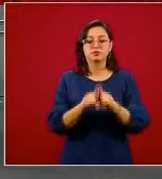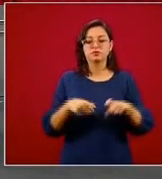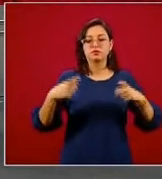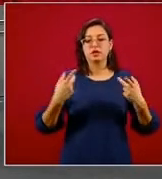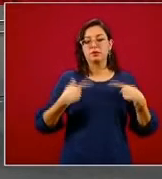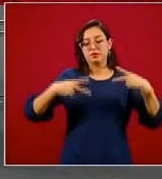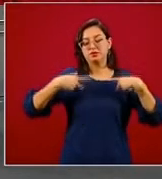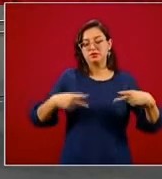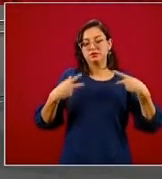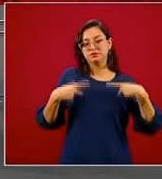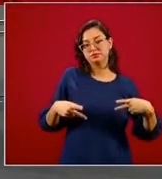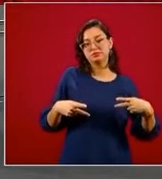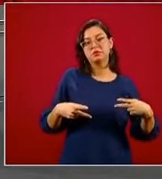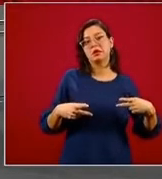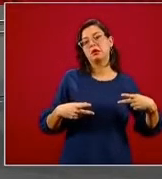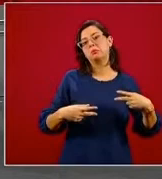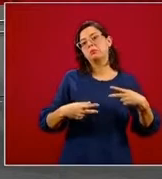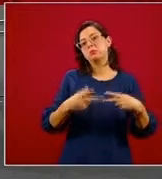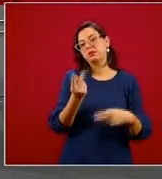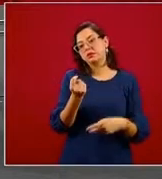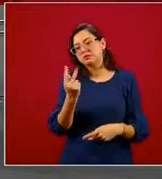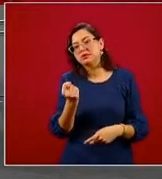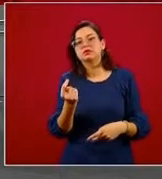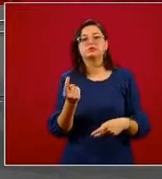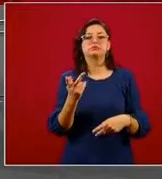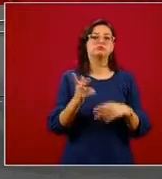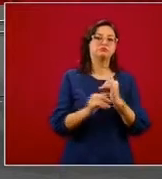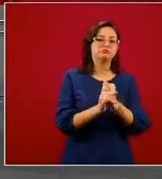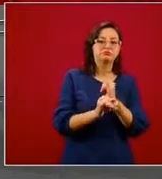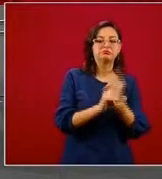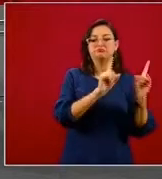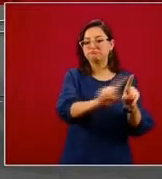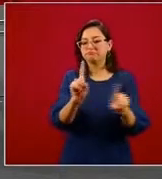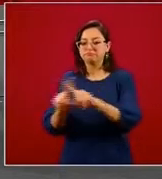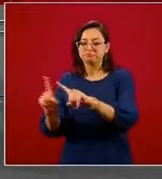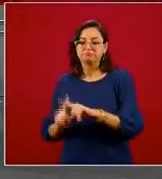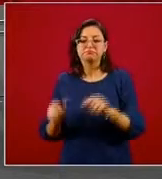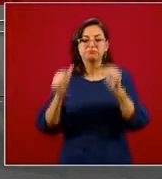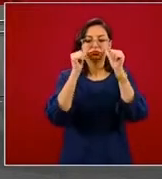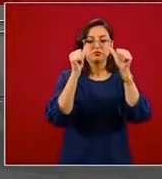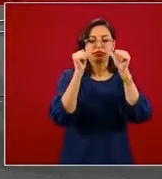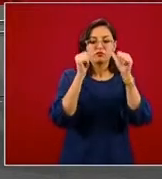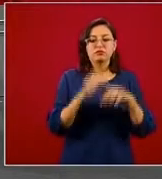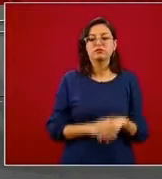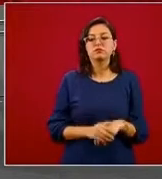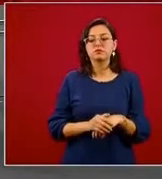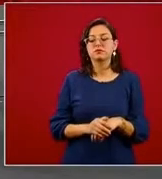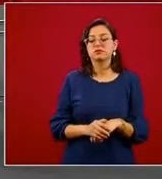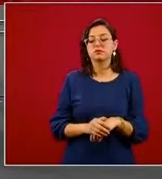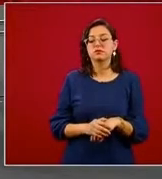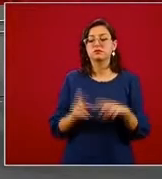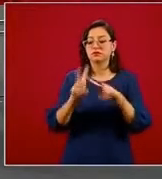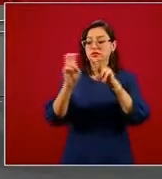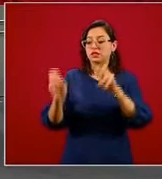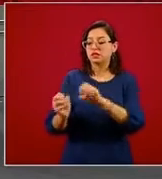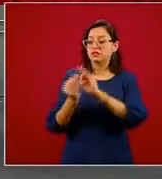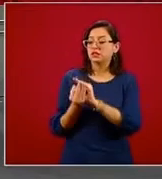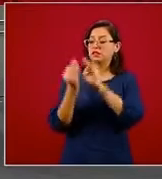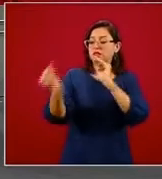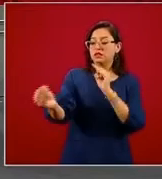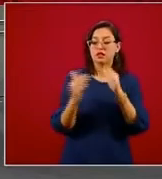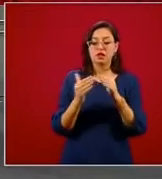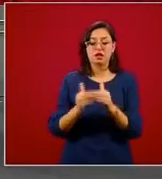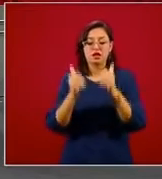joined us today in this vein, and all those people who are watching us in the different